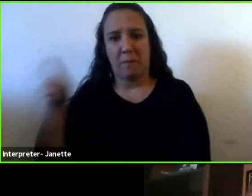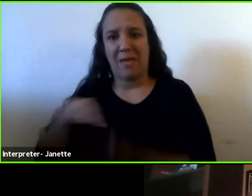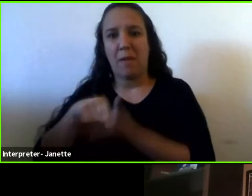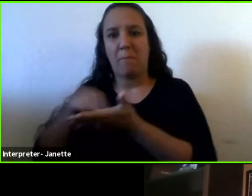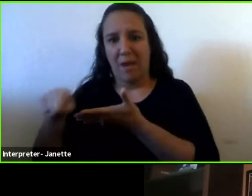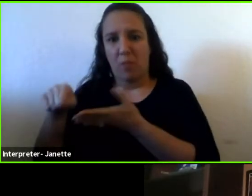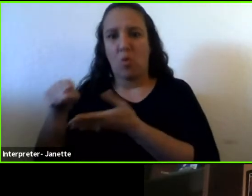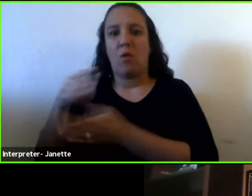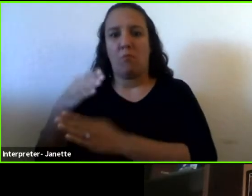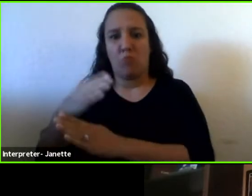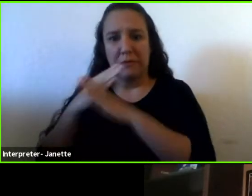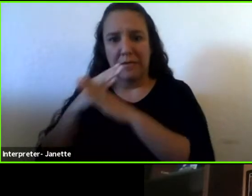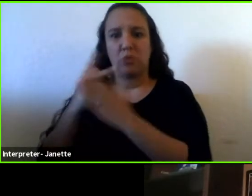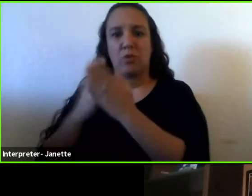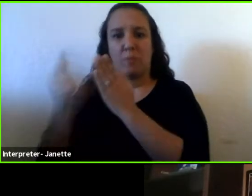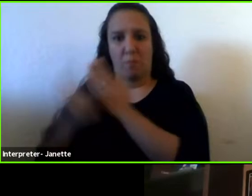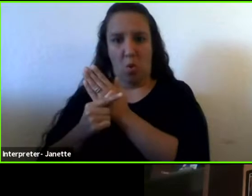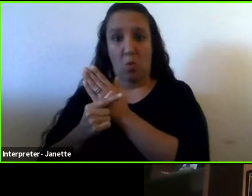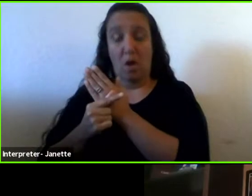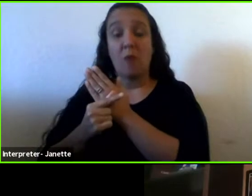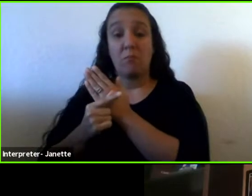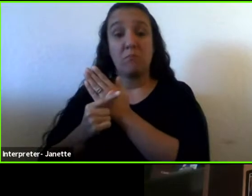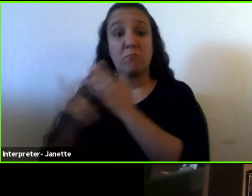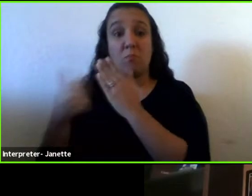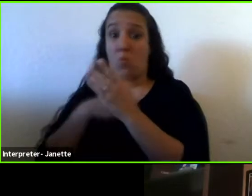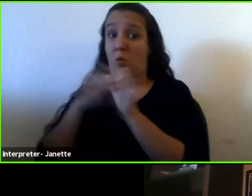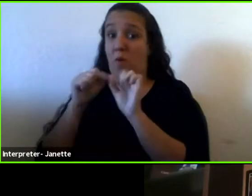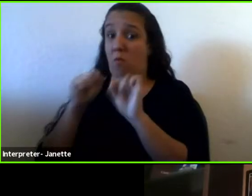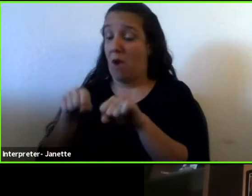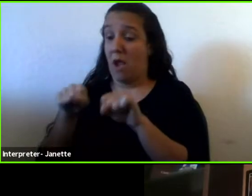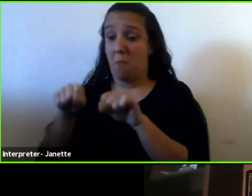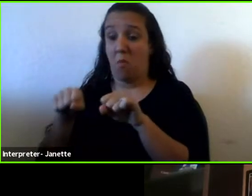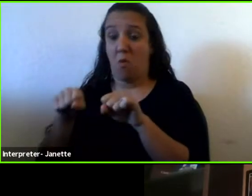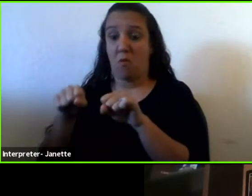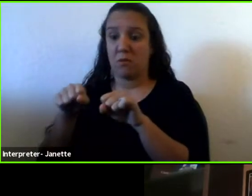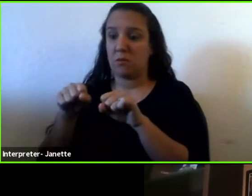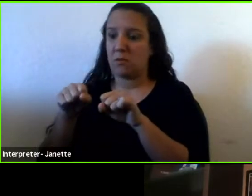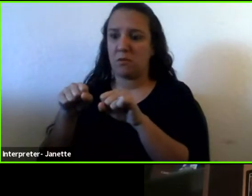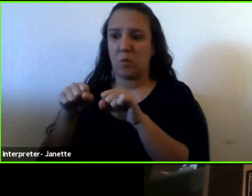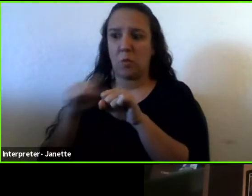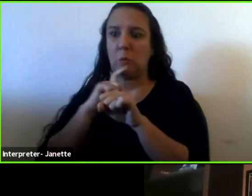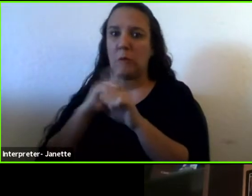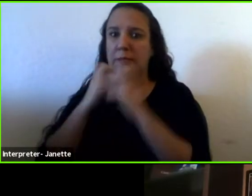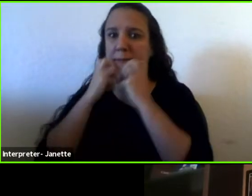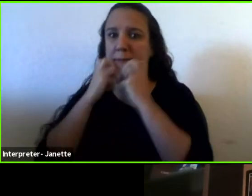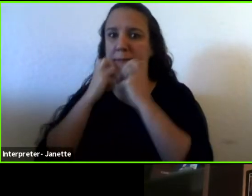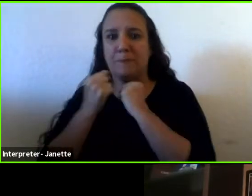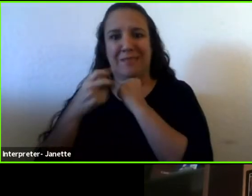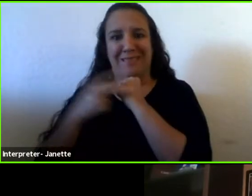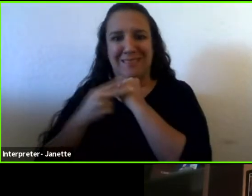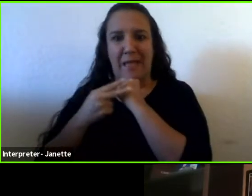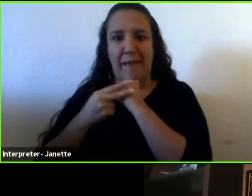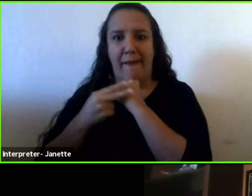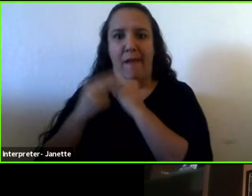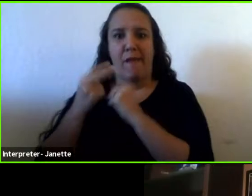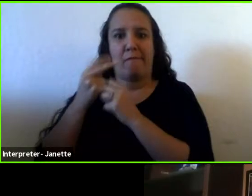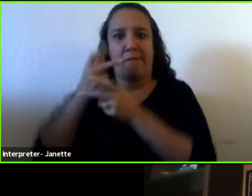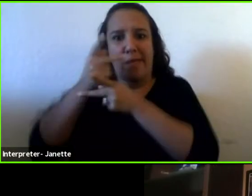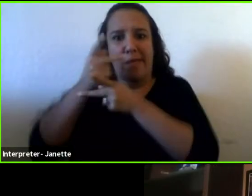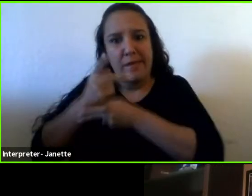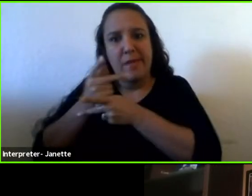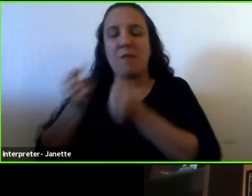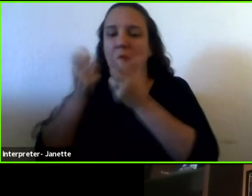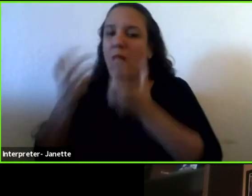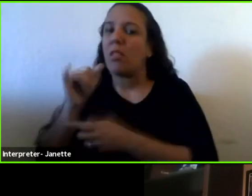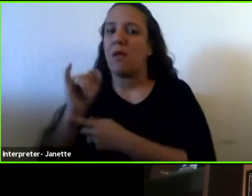fortunately we were able to help and save, a lot of jobs and over a very